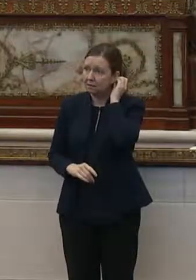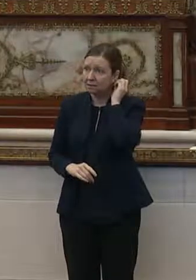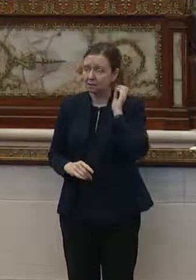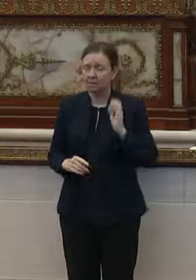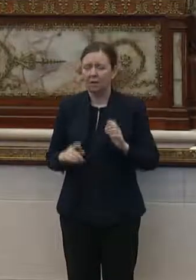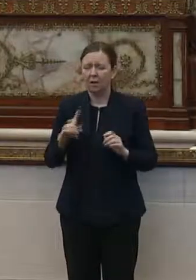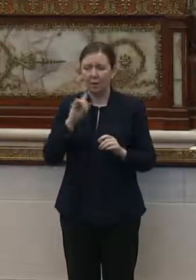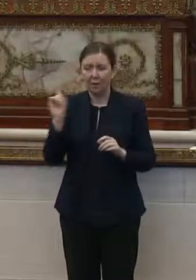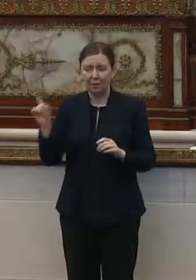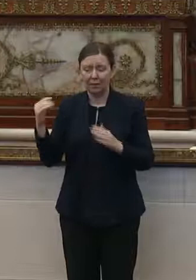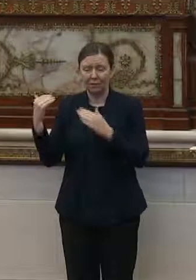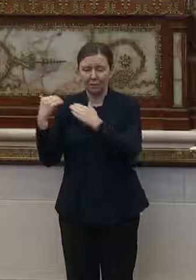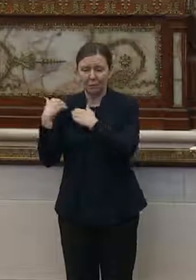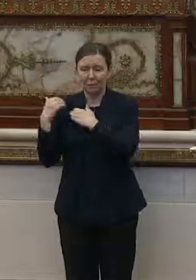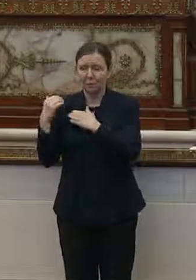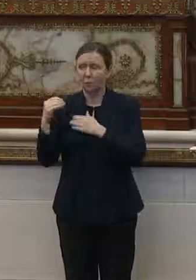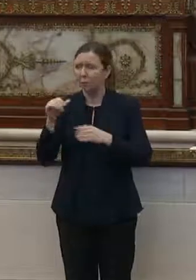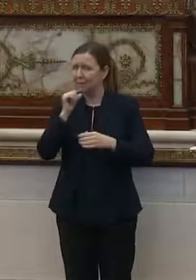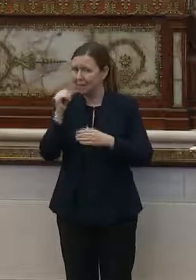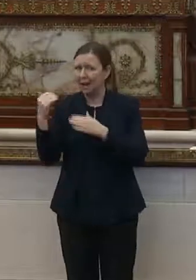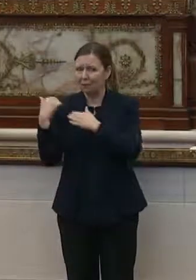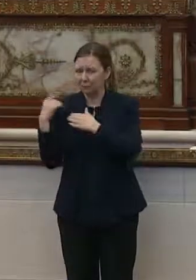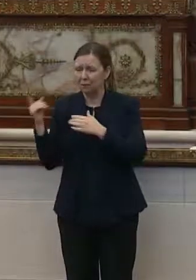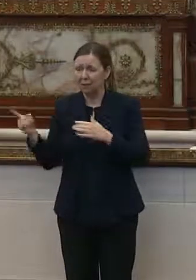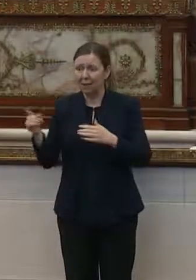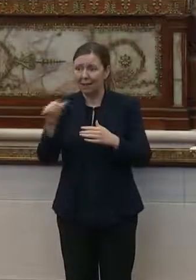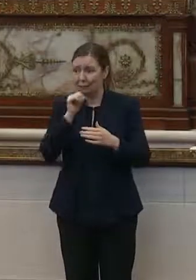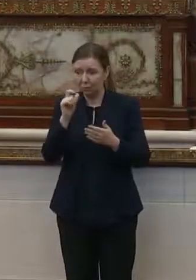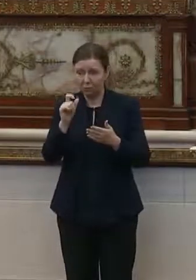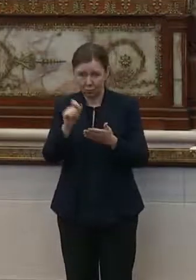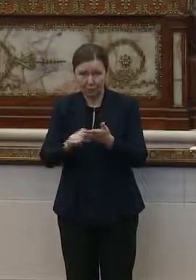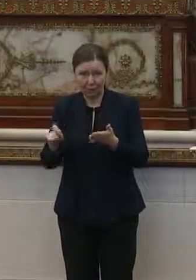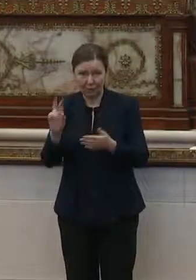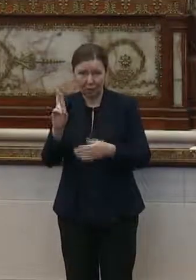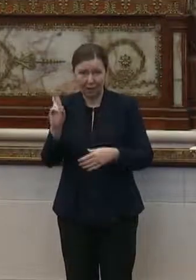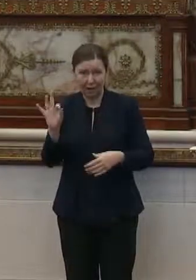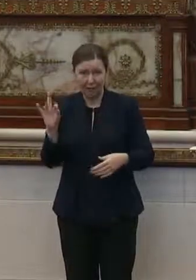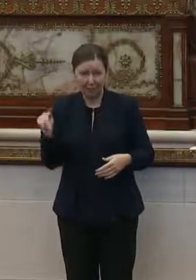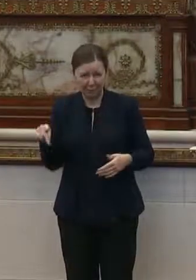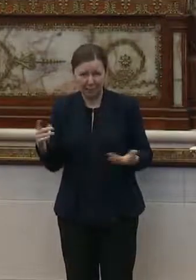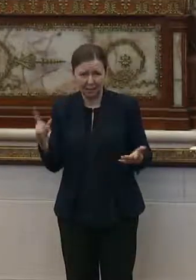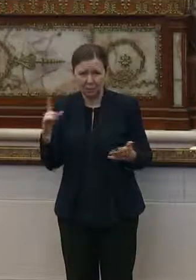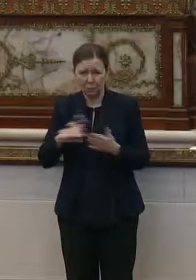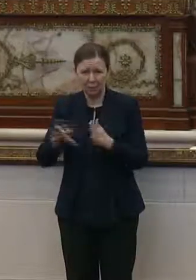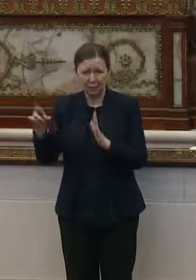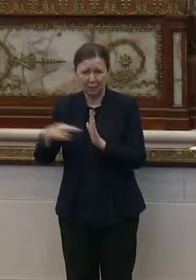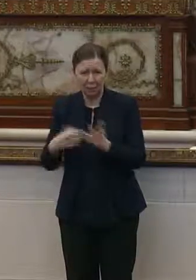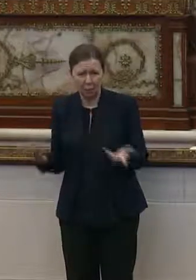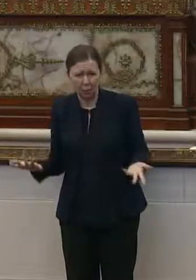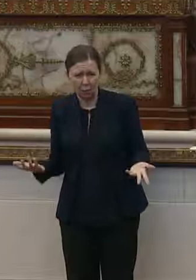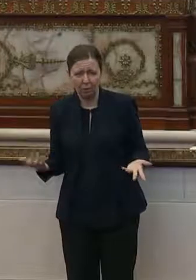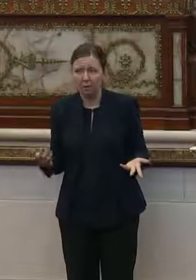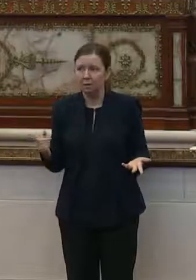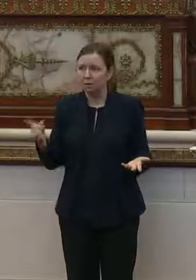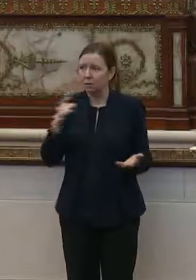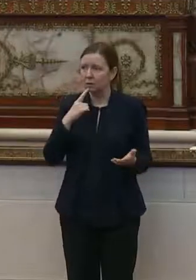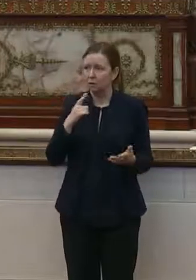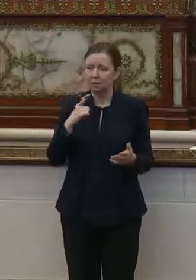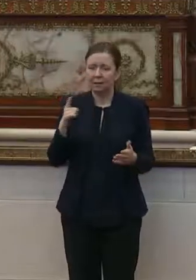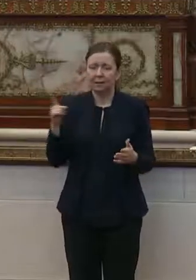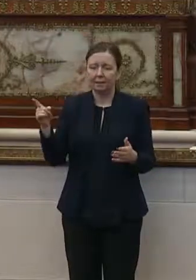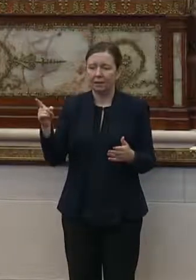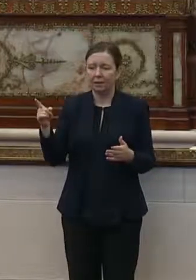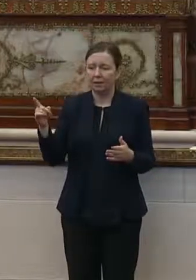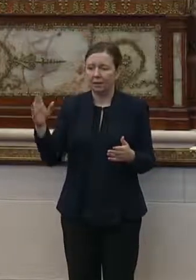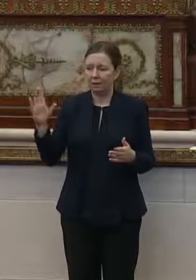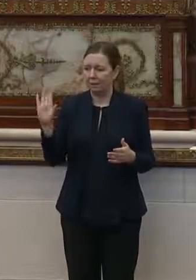Are they responsible or not responsible? Do they not write the RFP? What is their role? So you're saying they're a fiduciary,